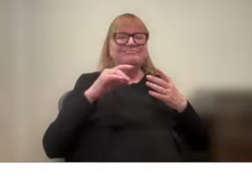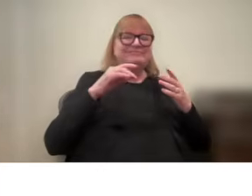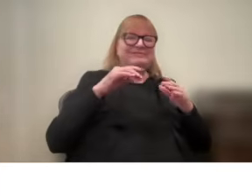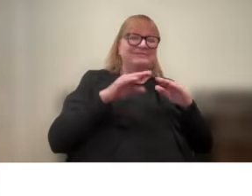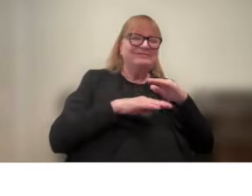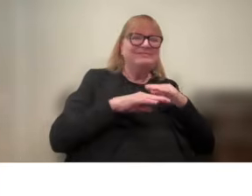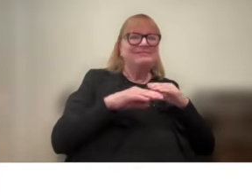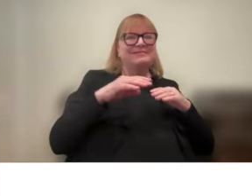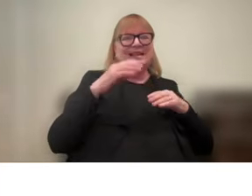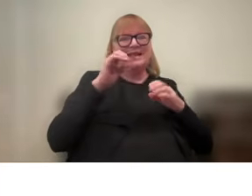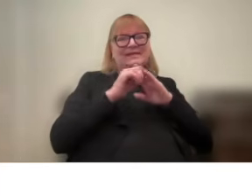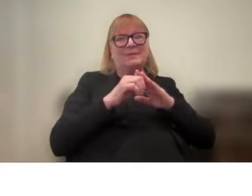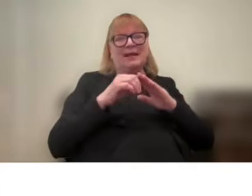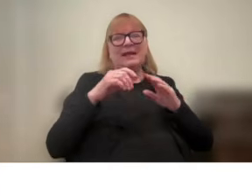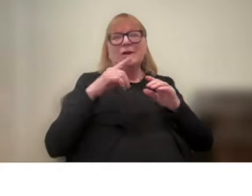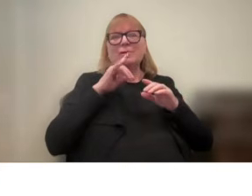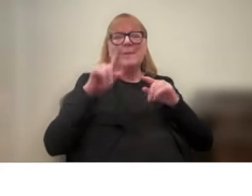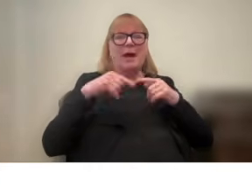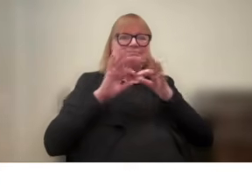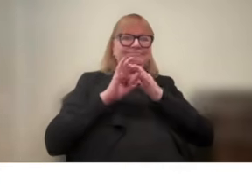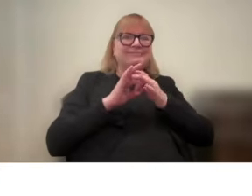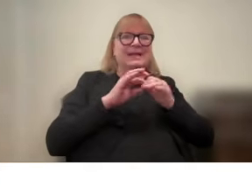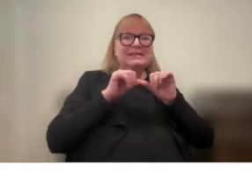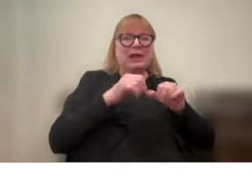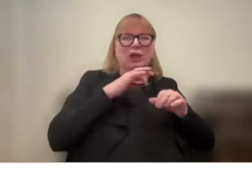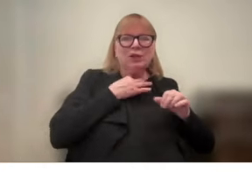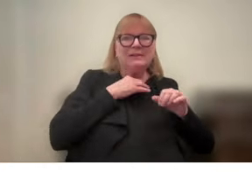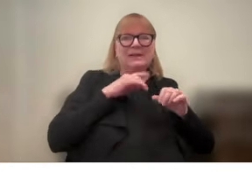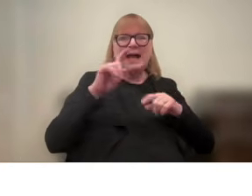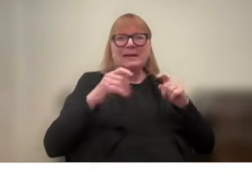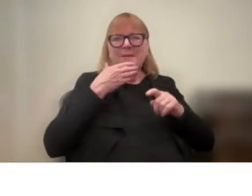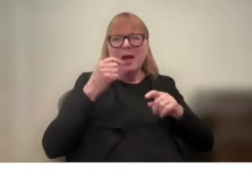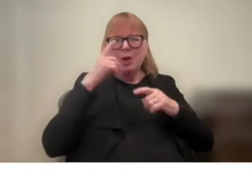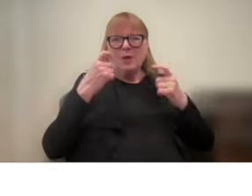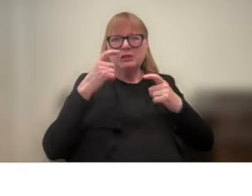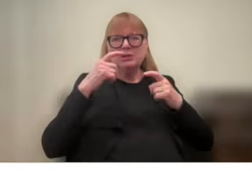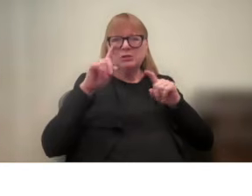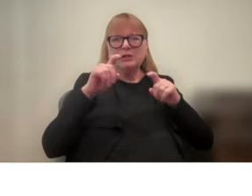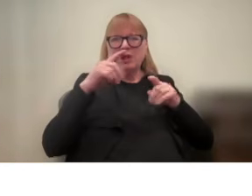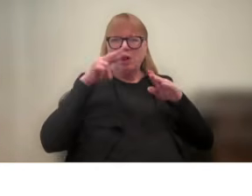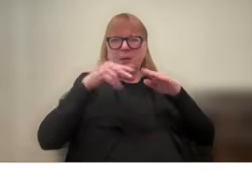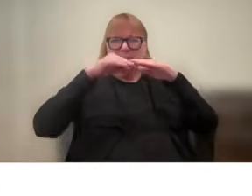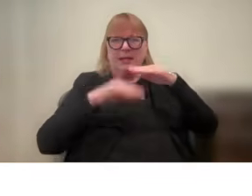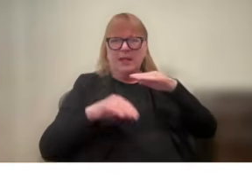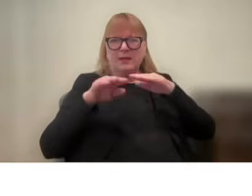staying curious and asking better questions to develop the habit of looking beneath the surface.